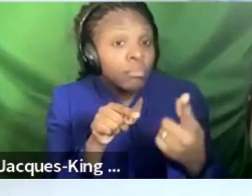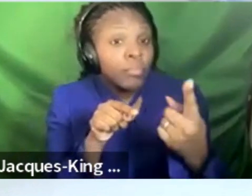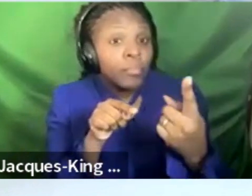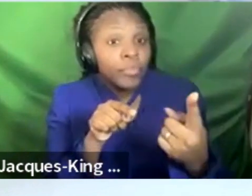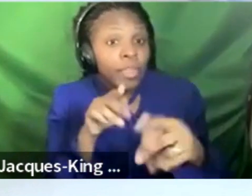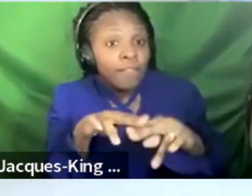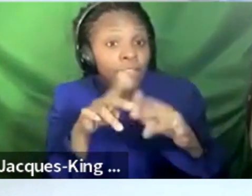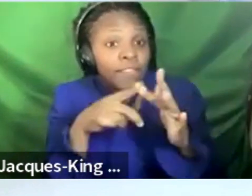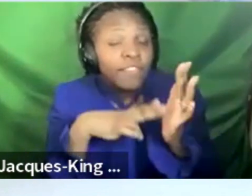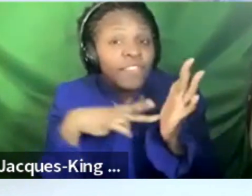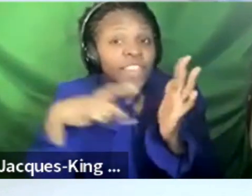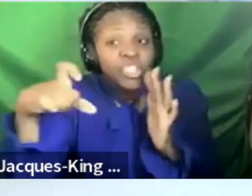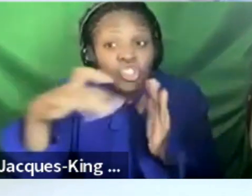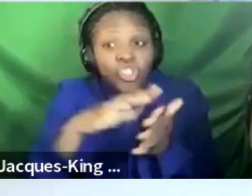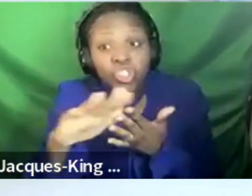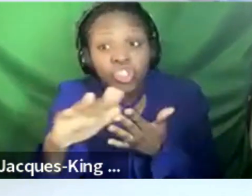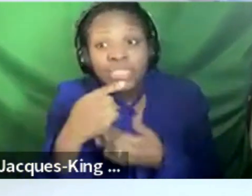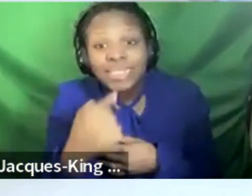The question